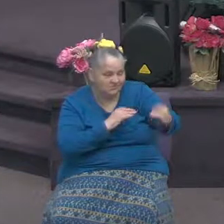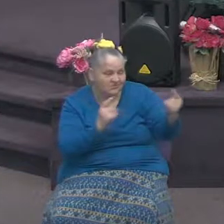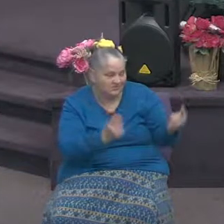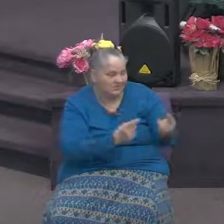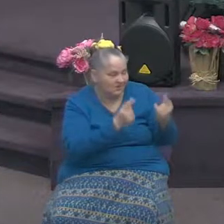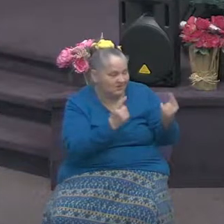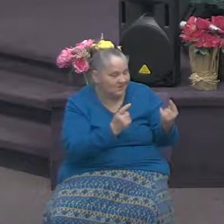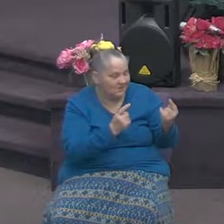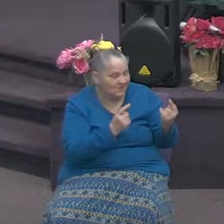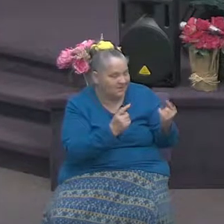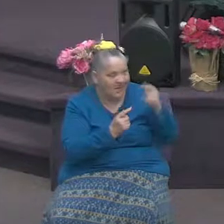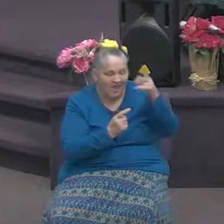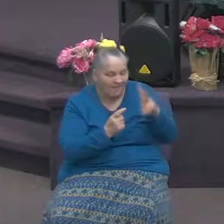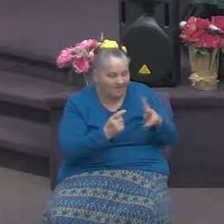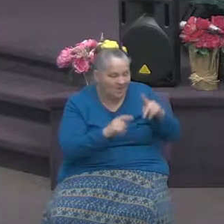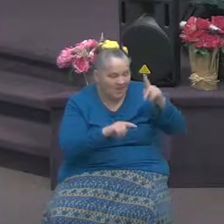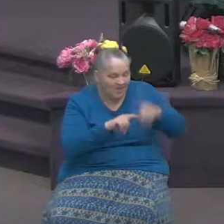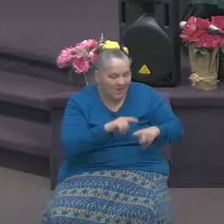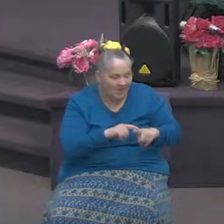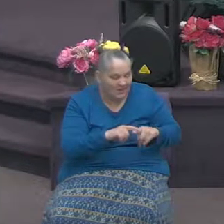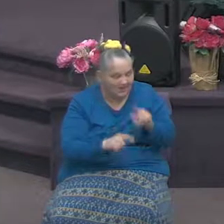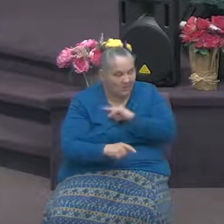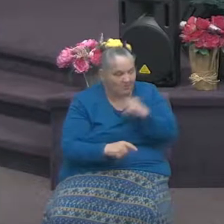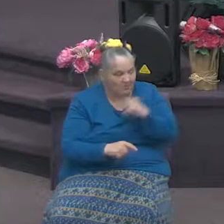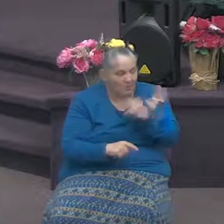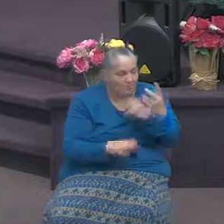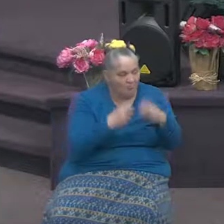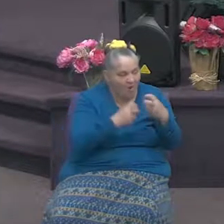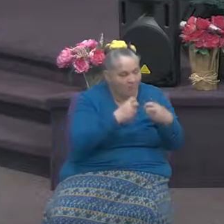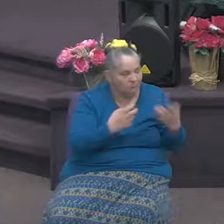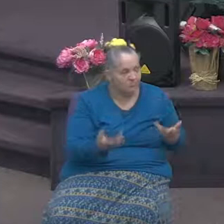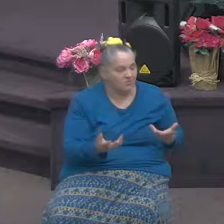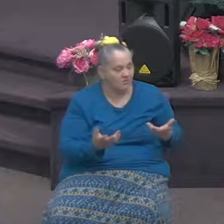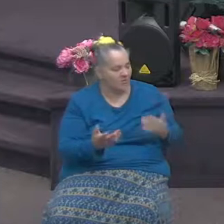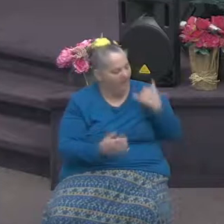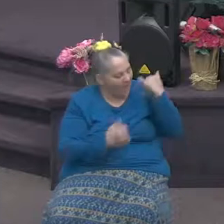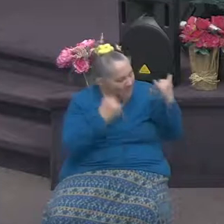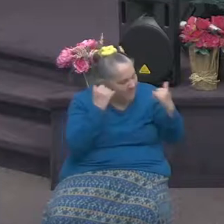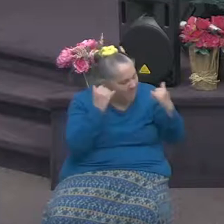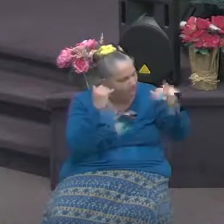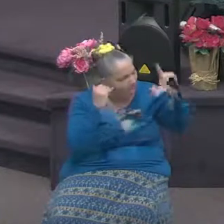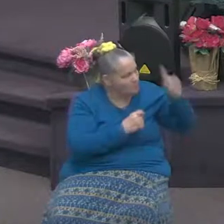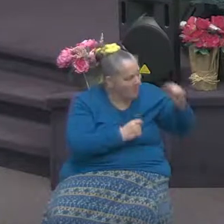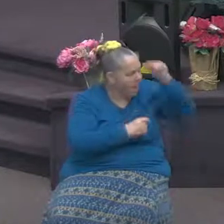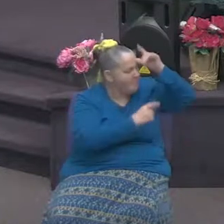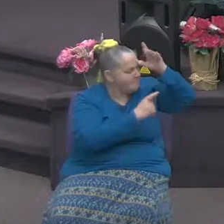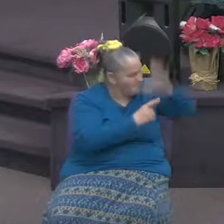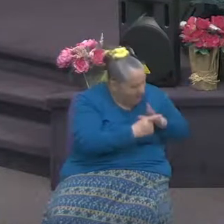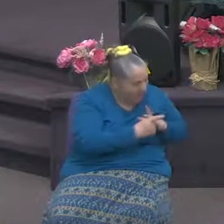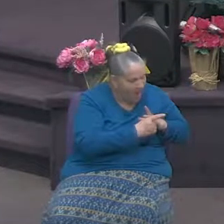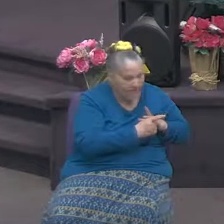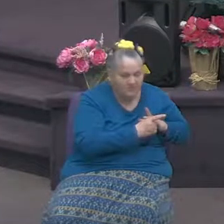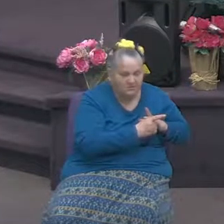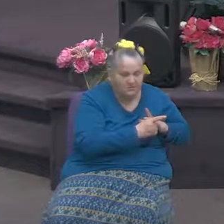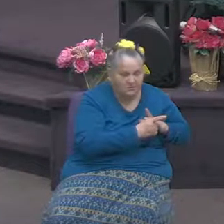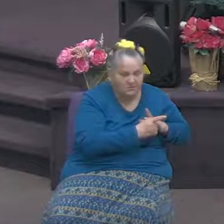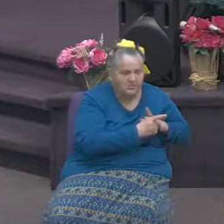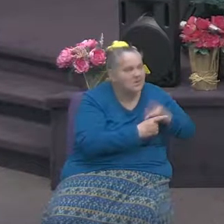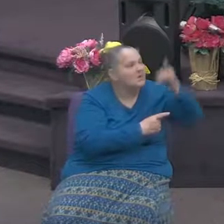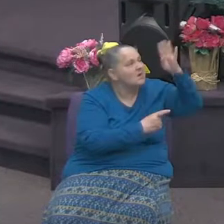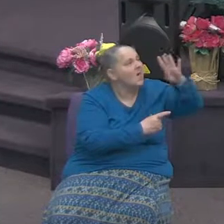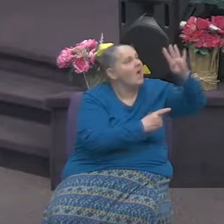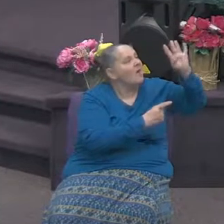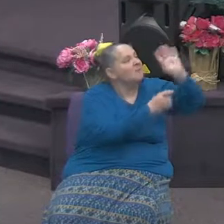Half of us can't even deal with our own issues. Imagine one man, God